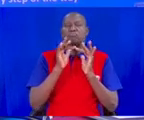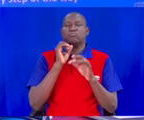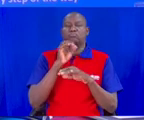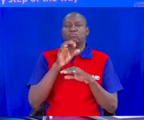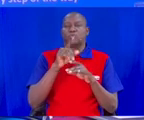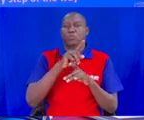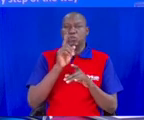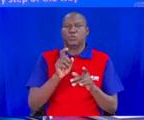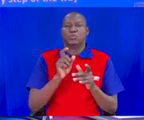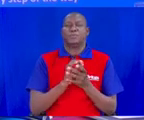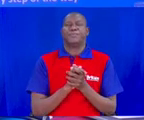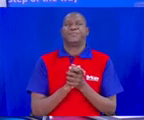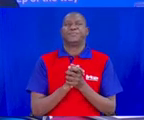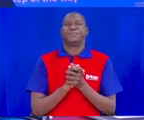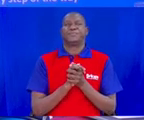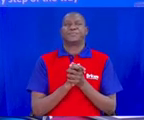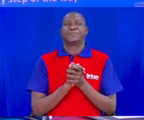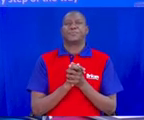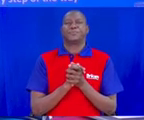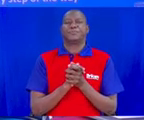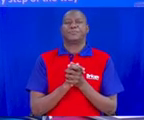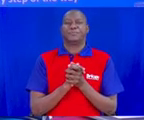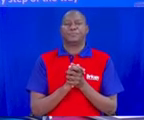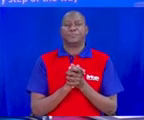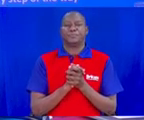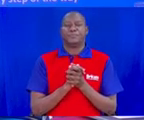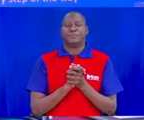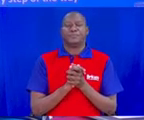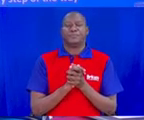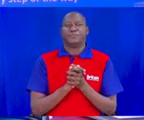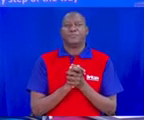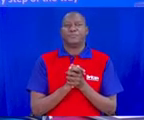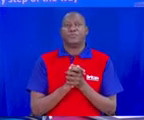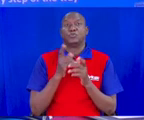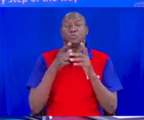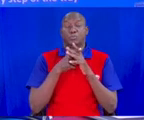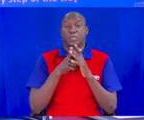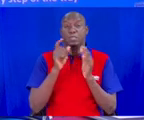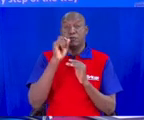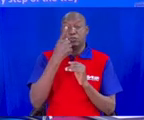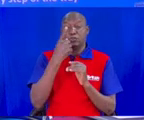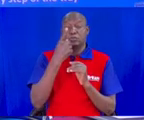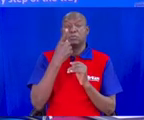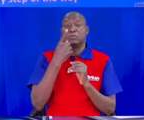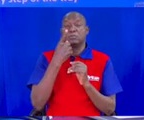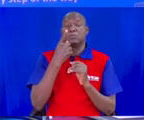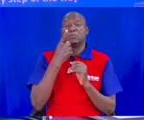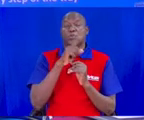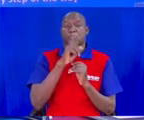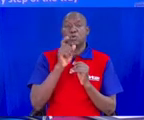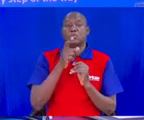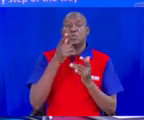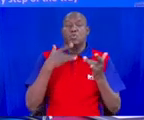provided in due course. To begin with the first question by Paul Moriah. Paul Moriah is concerned about